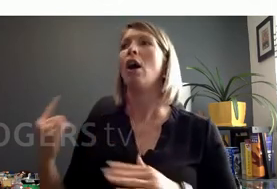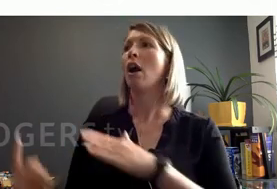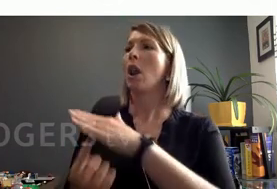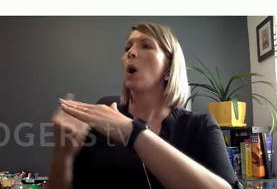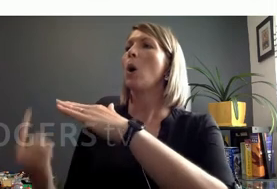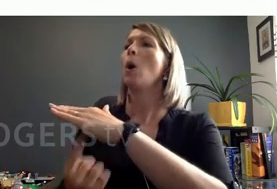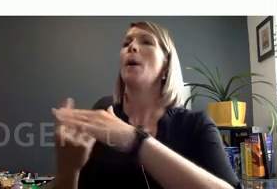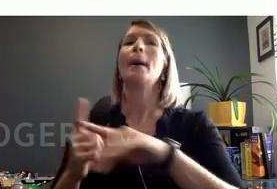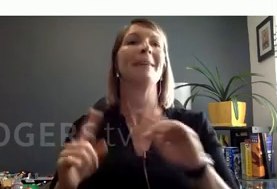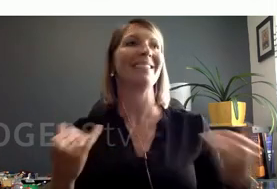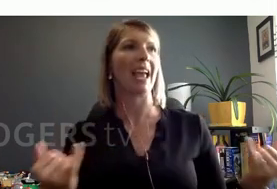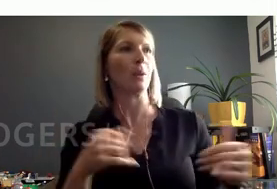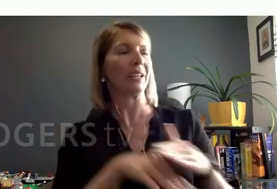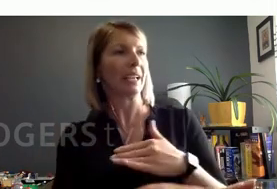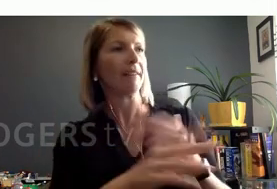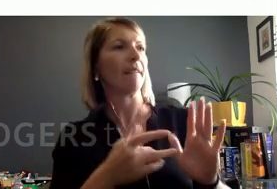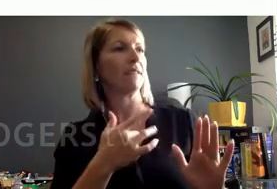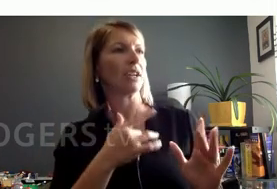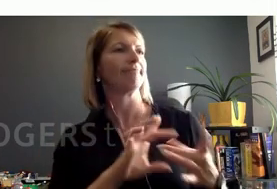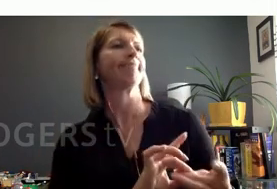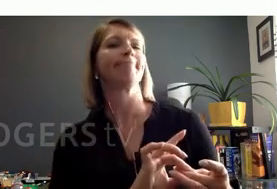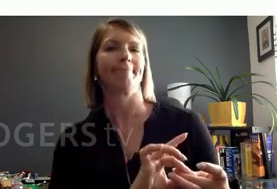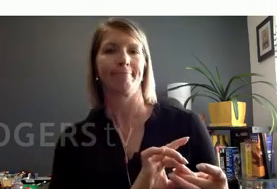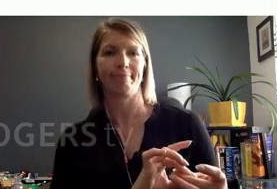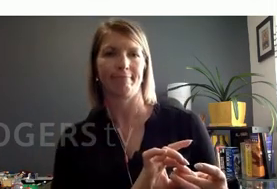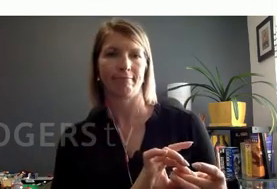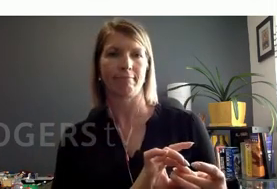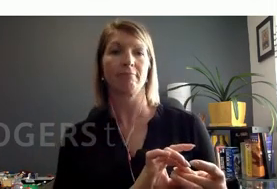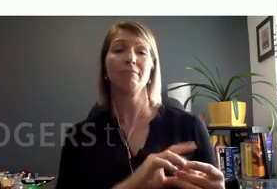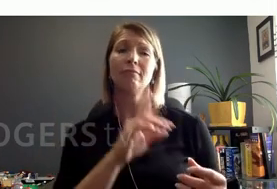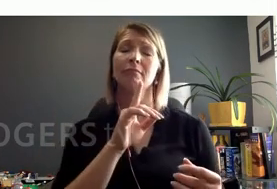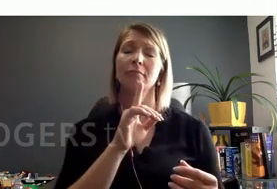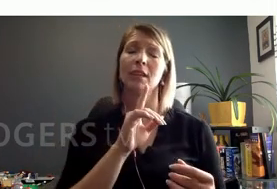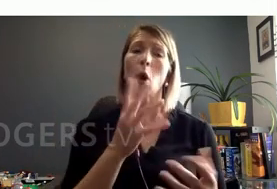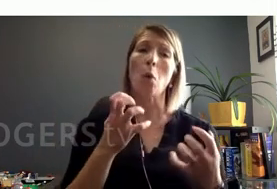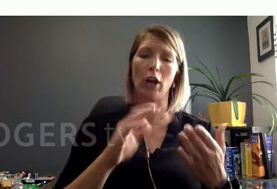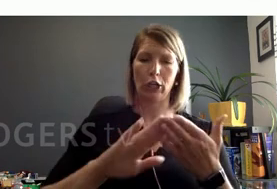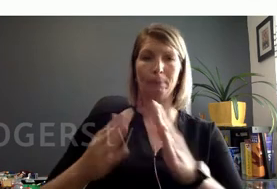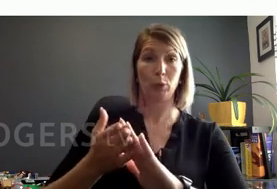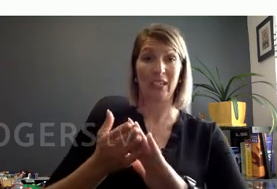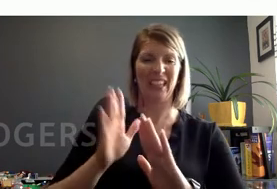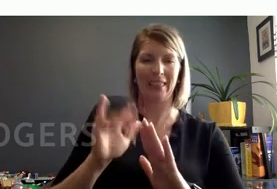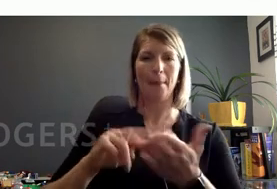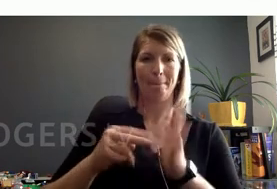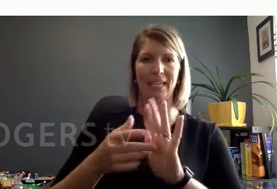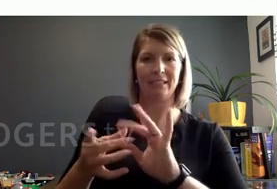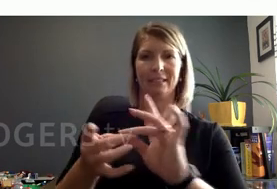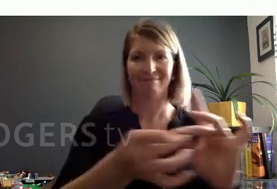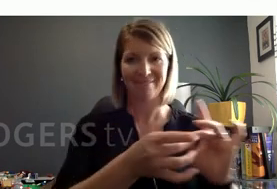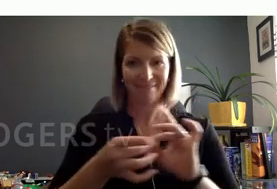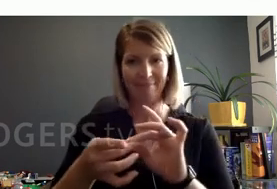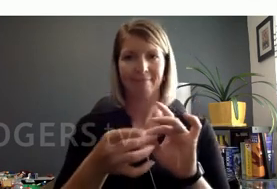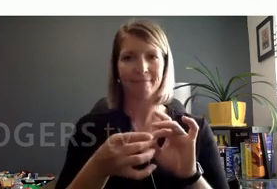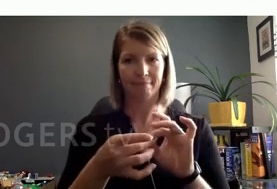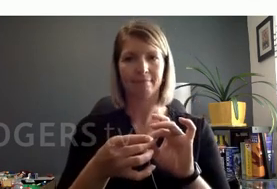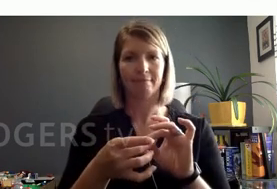community. The other piece of it that a lot of times we don't think about all that much is that a lot